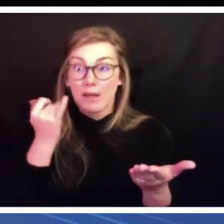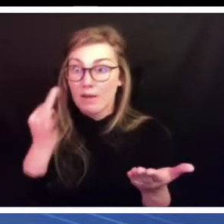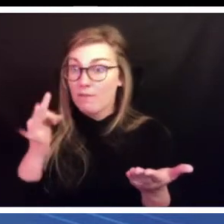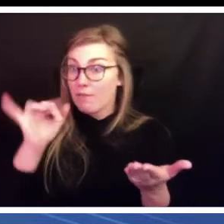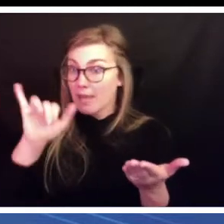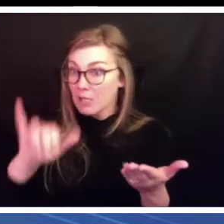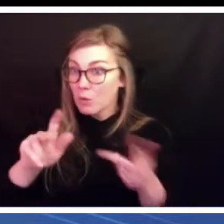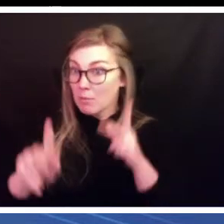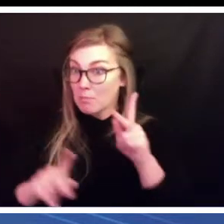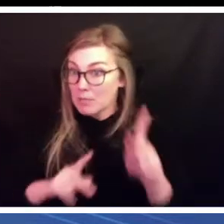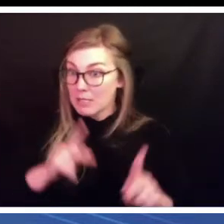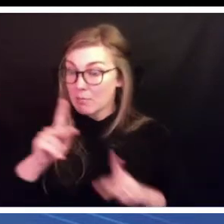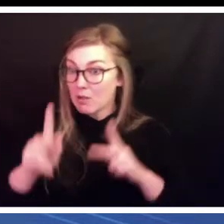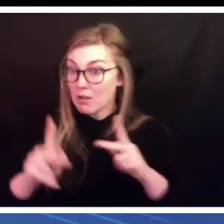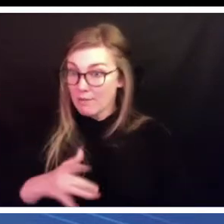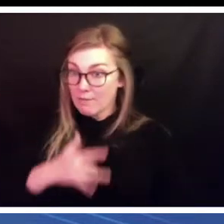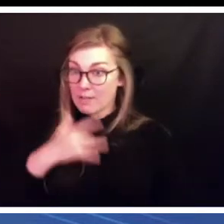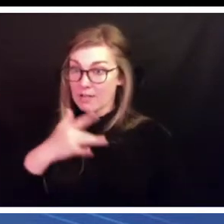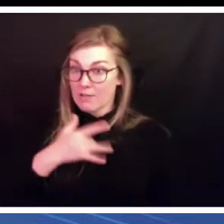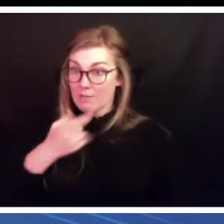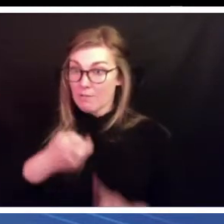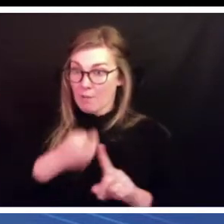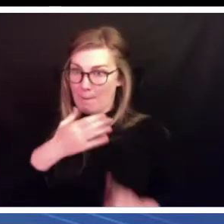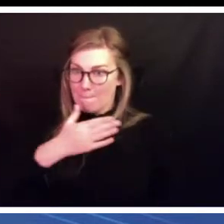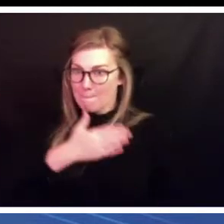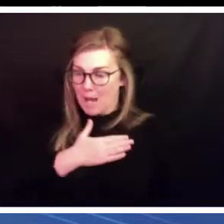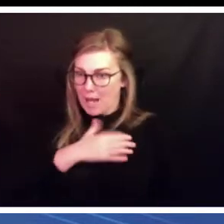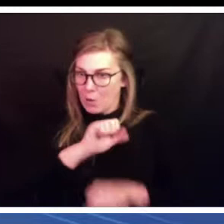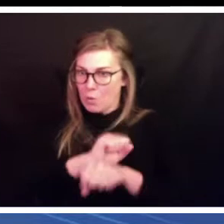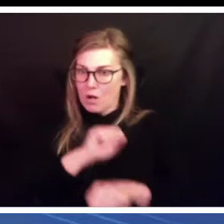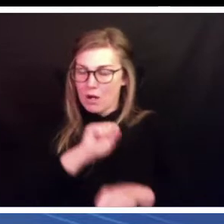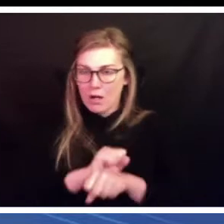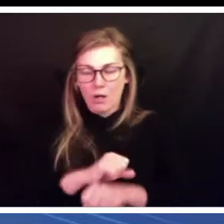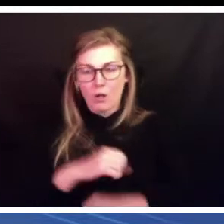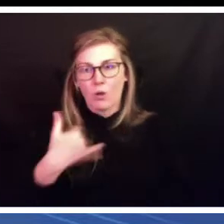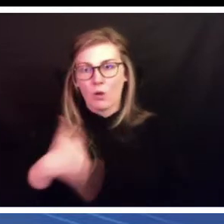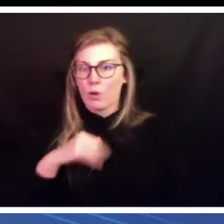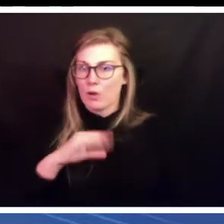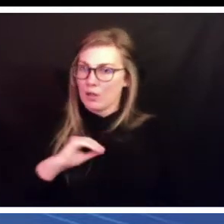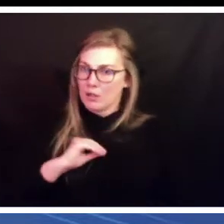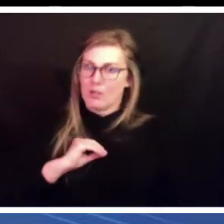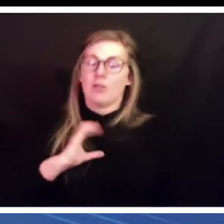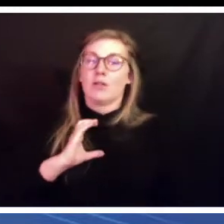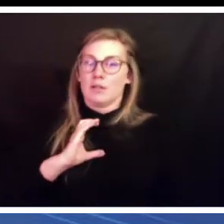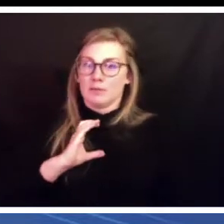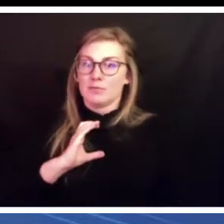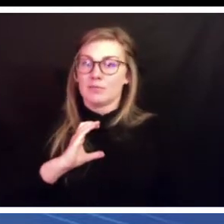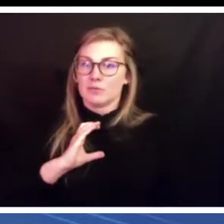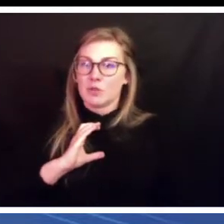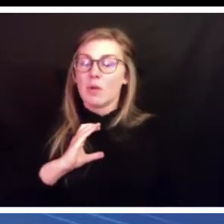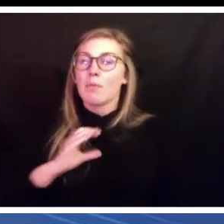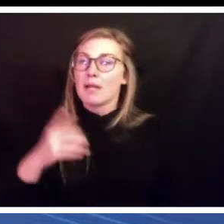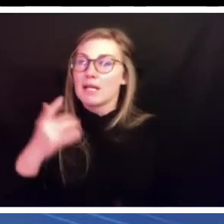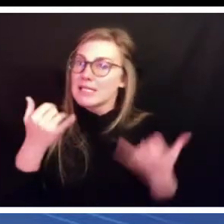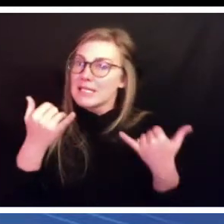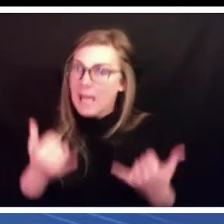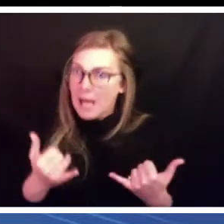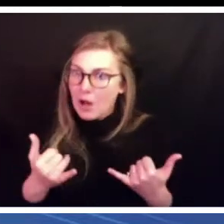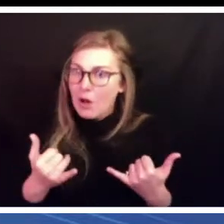to think that's how they feel. And if my voice lies gently on the ears of those that don't have their vision and they